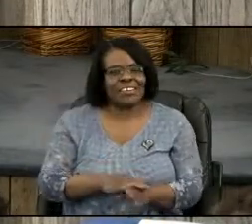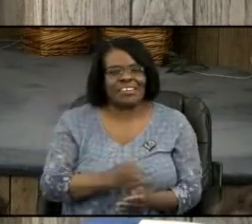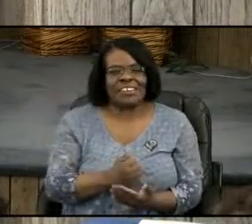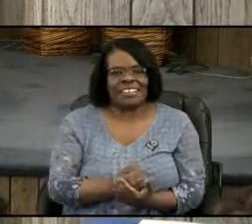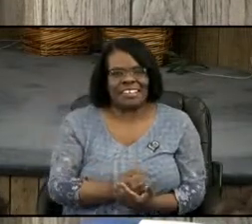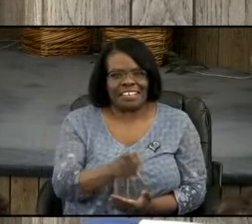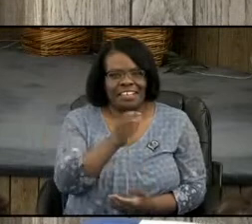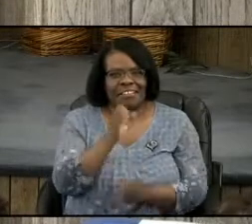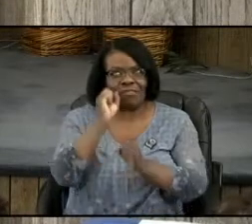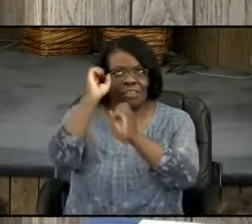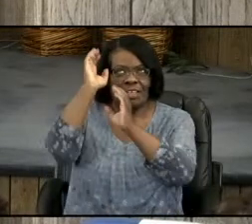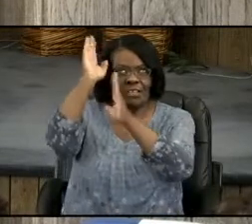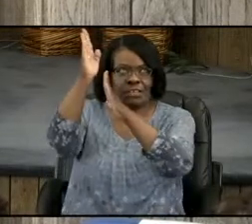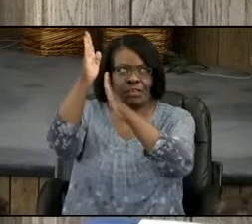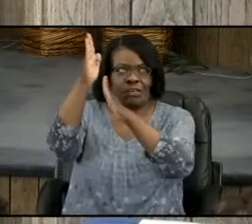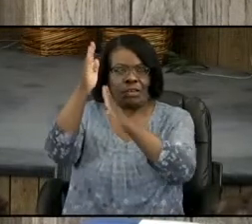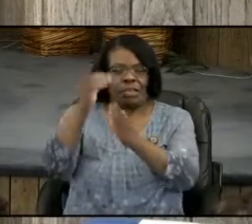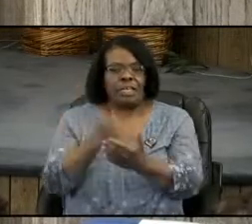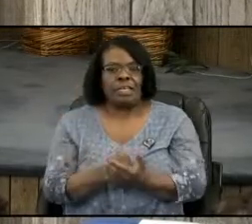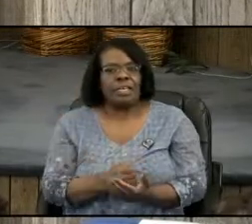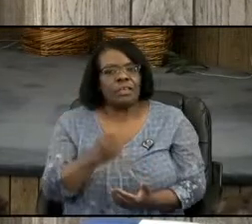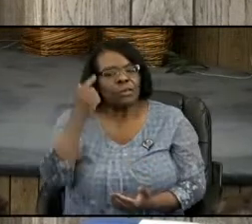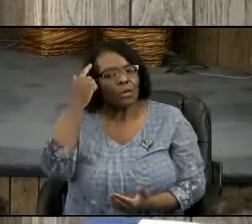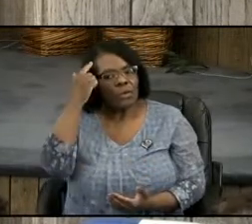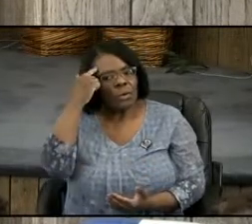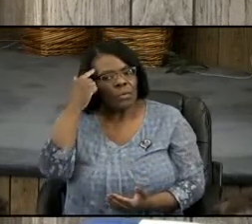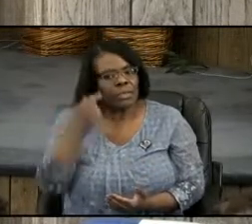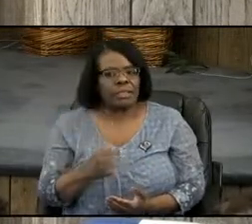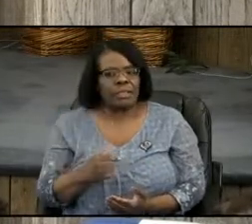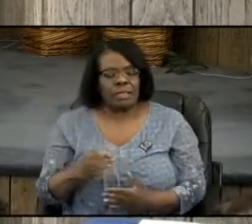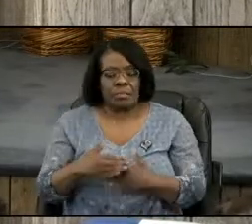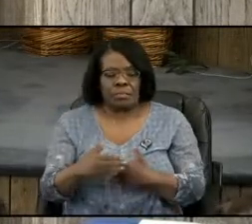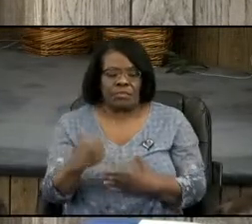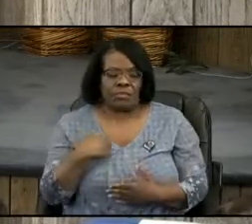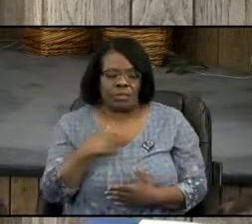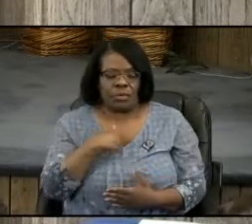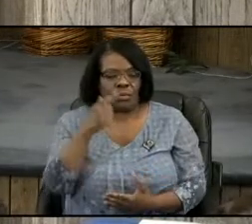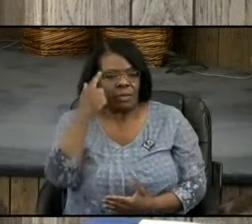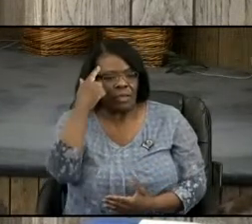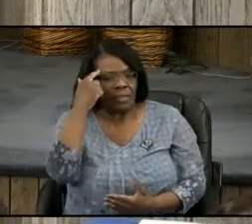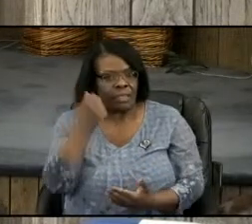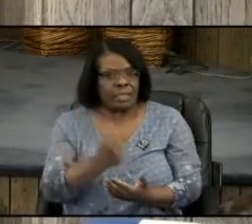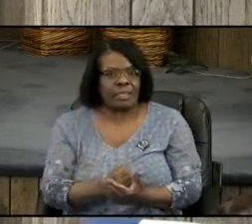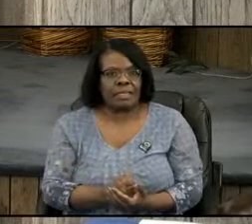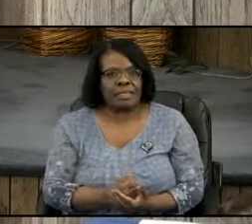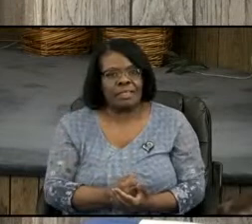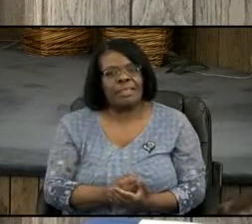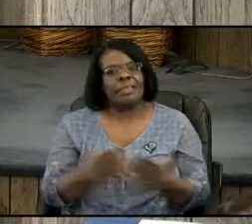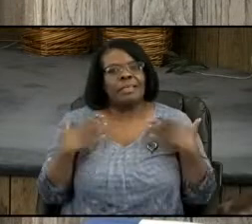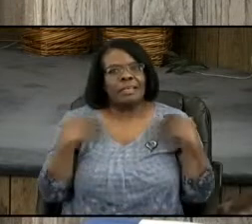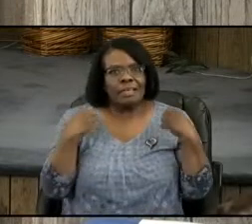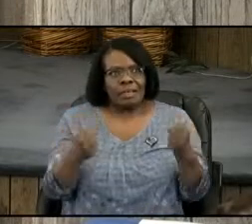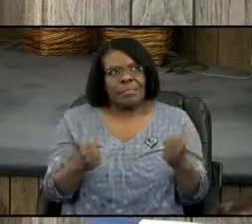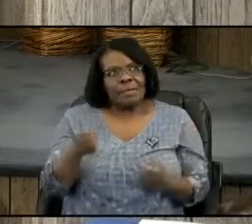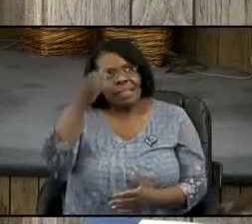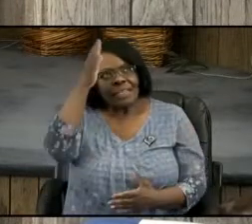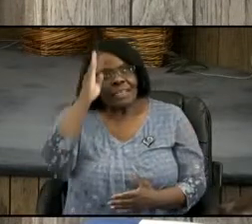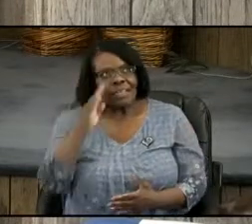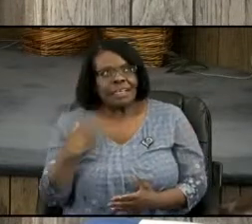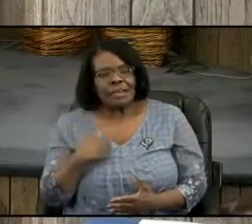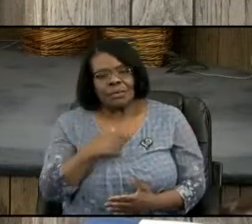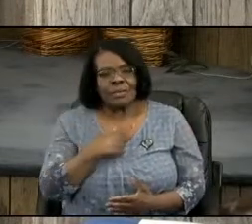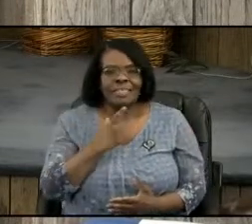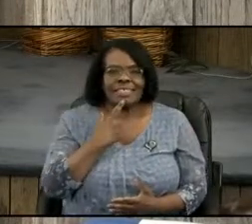know what we think before we even think it, Father. So therefore, there's no other mighty God but you, Father. So we say,